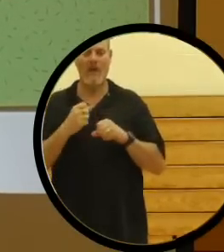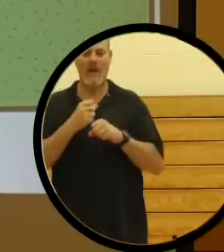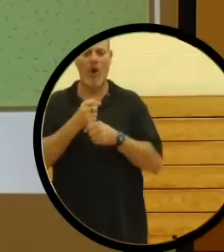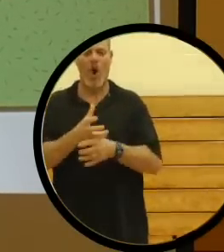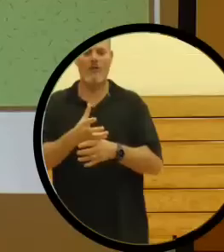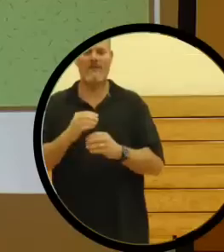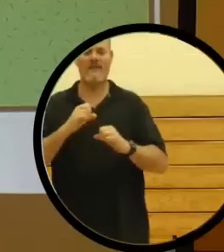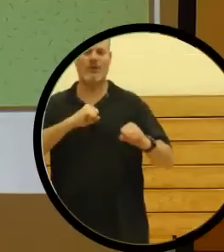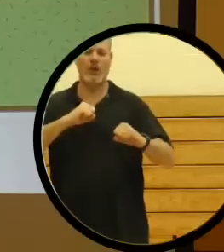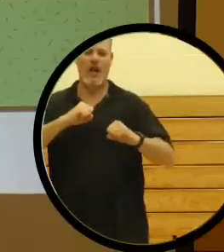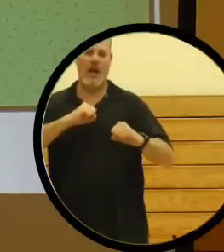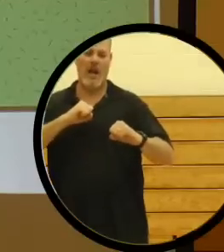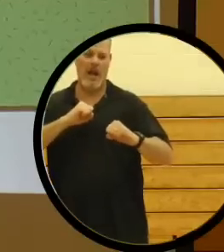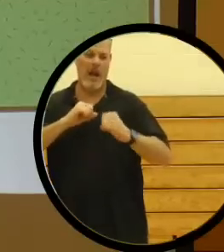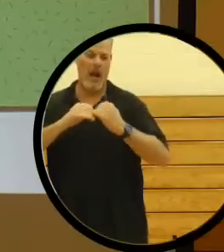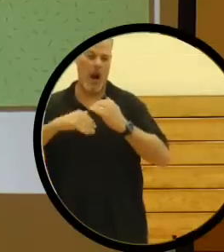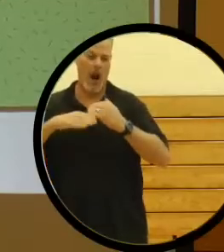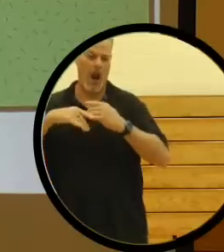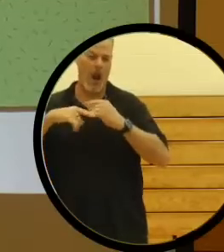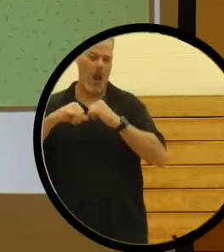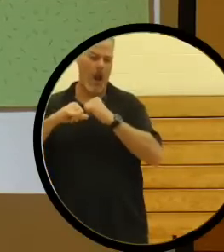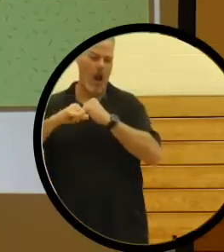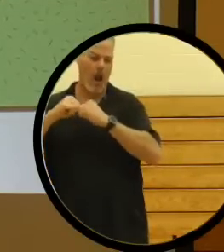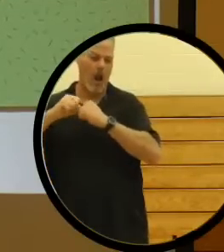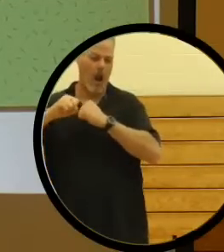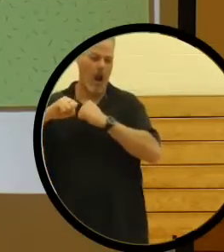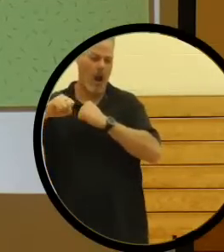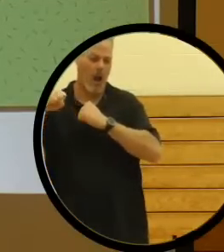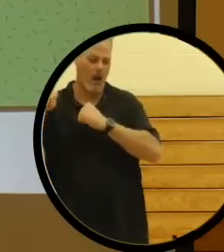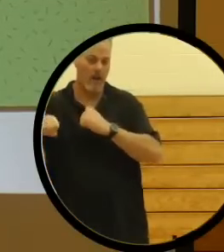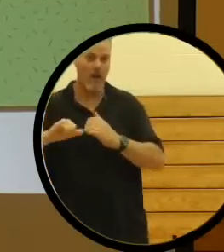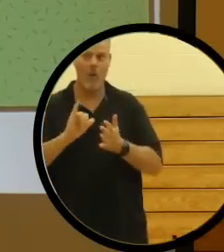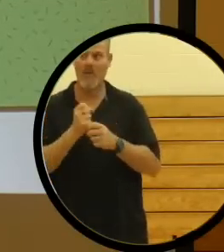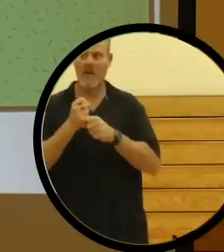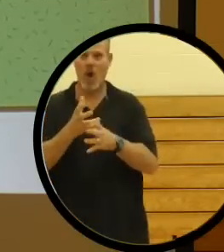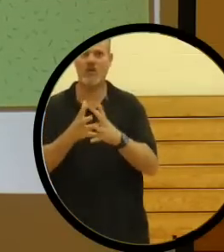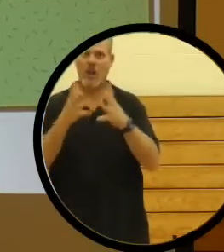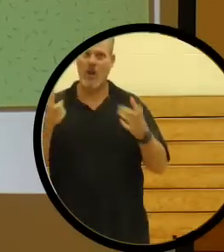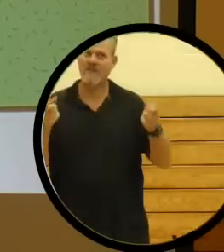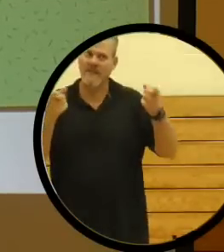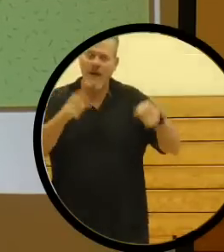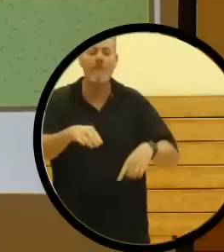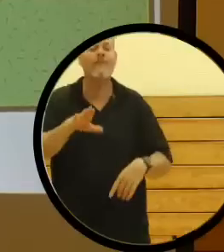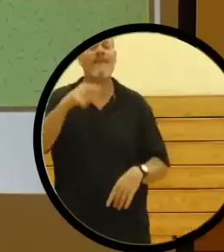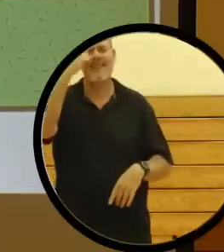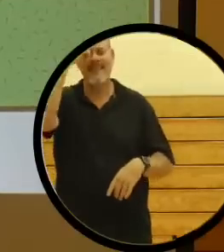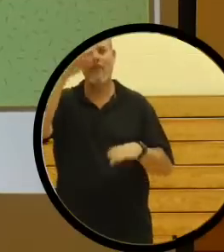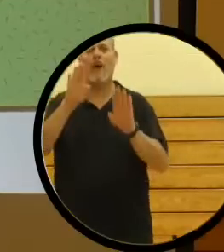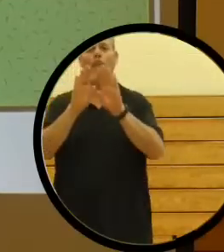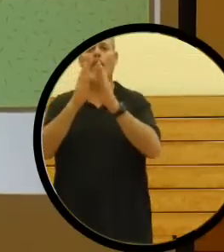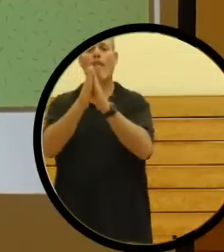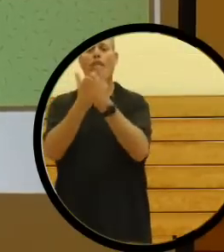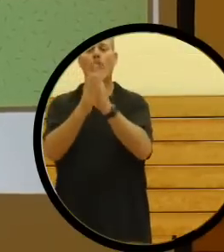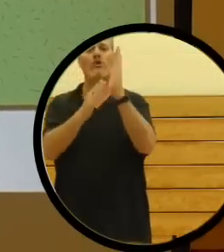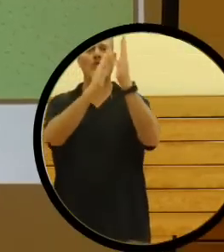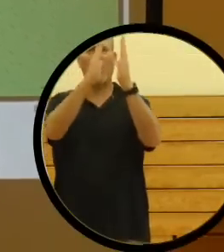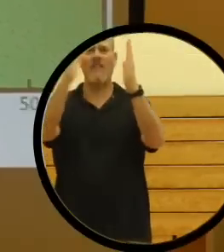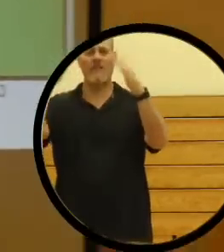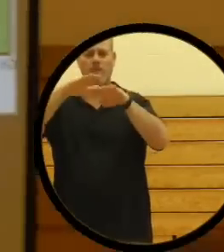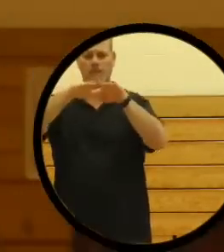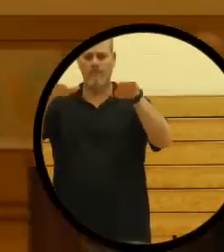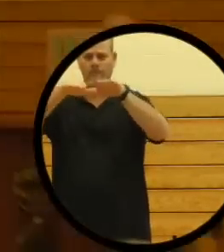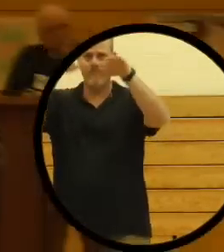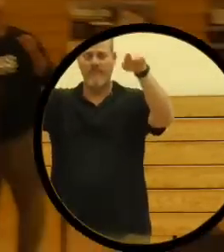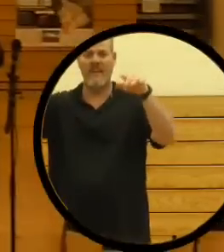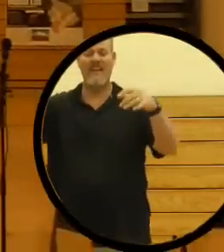lot longer. And that causes a lot more stuff to happen, right? So think of a book on a bookshelf. You shake the bookshelf a little